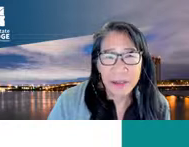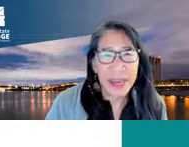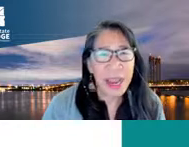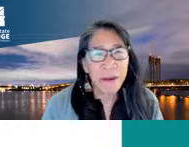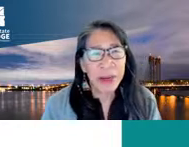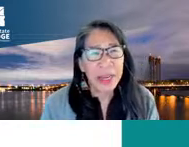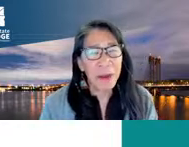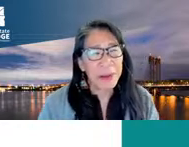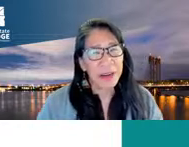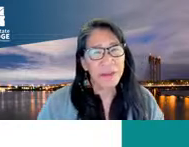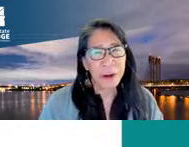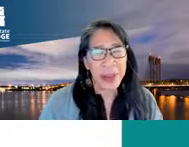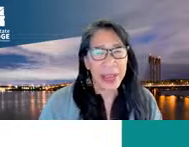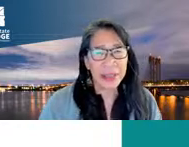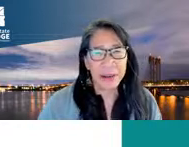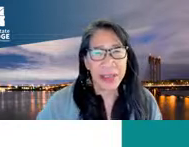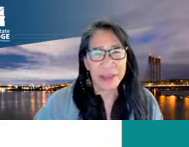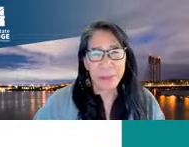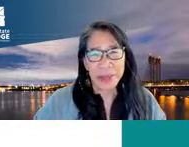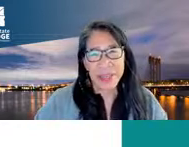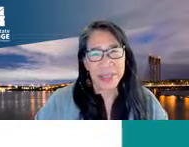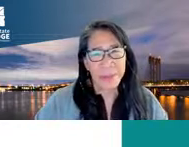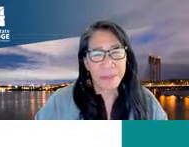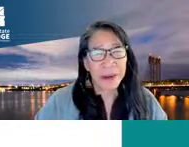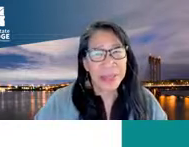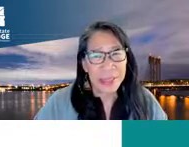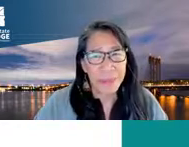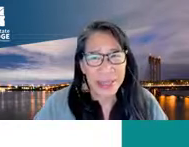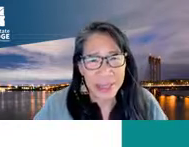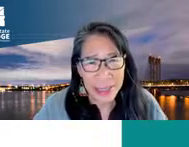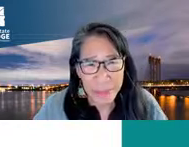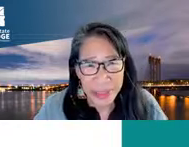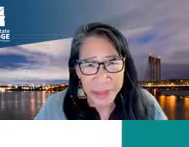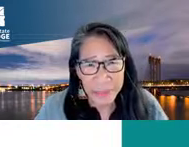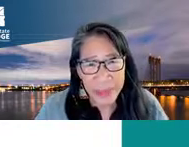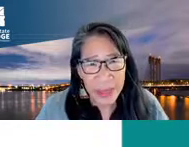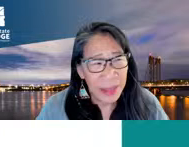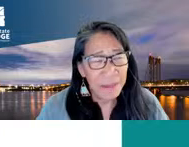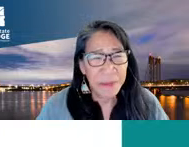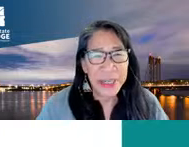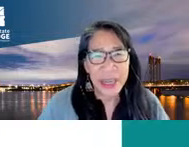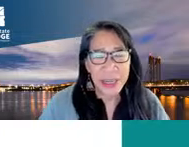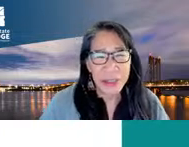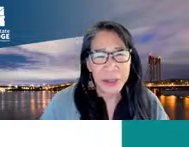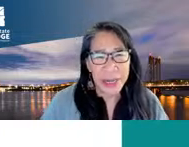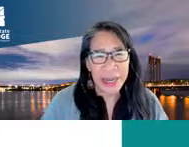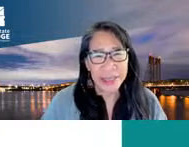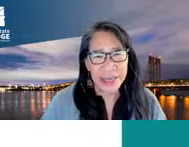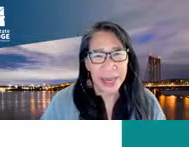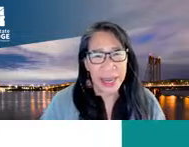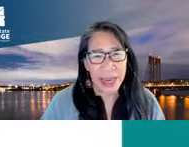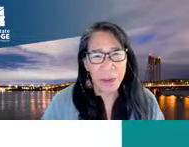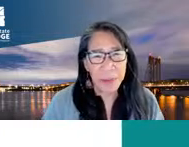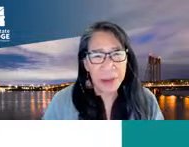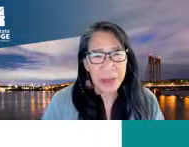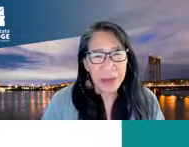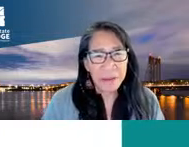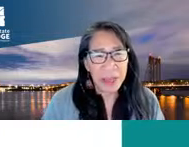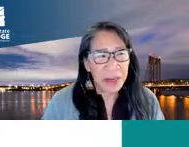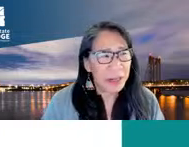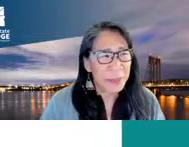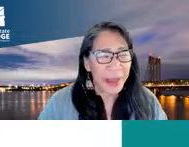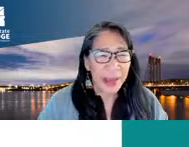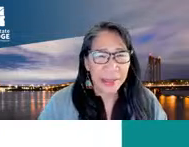So today we're in a webinar format, so I have some participation tips. Appreciate you joining us today.